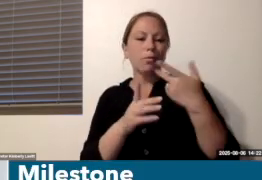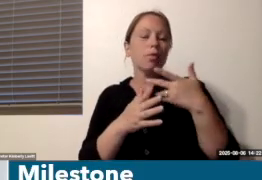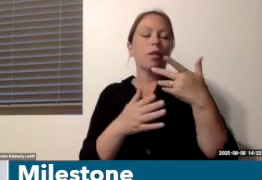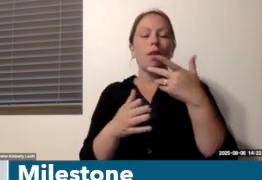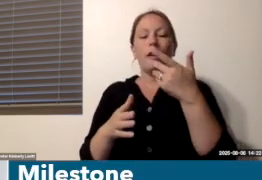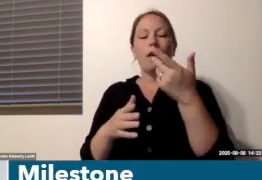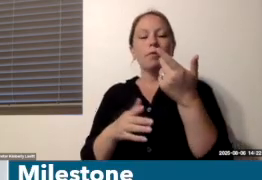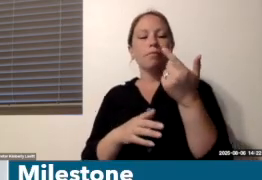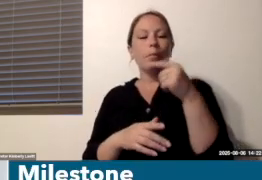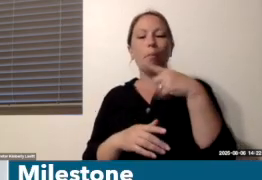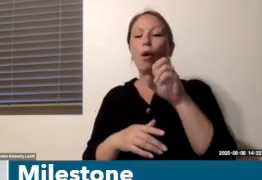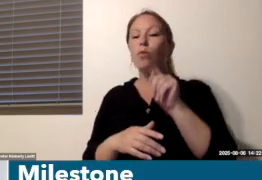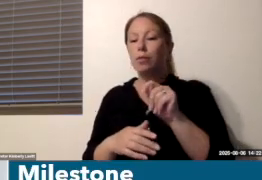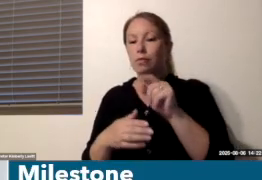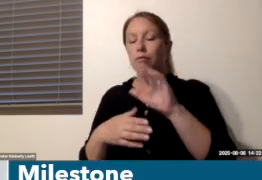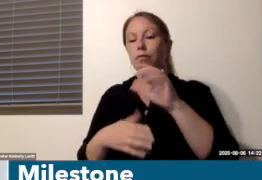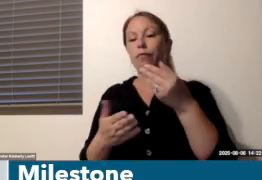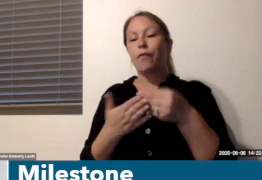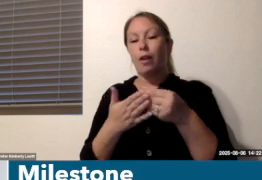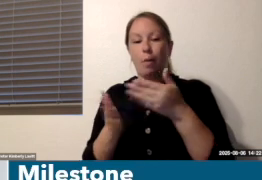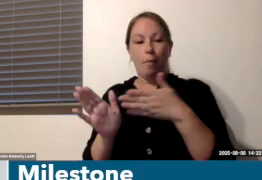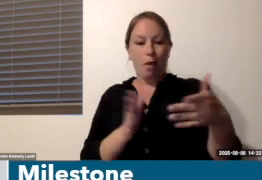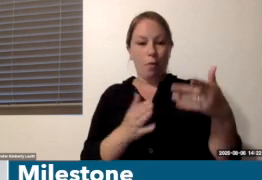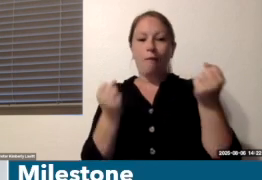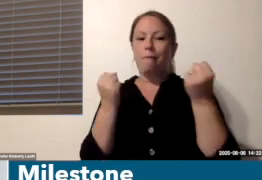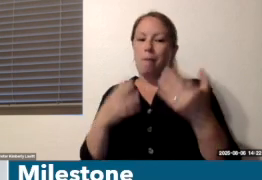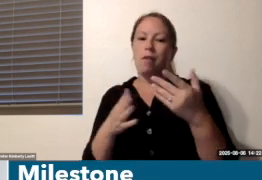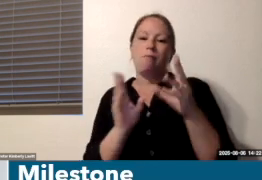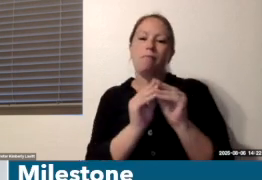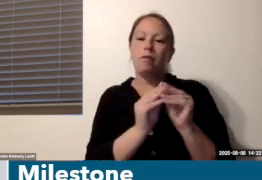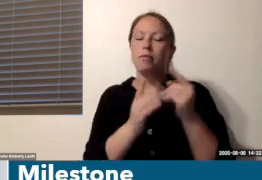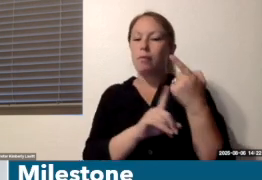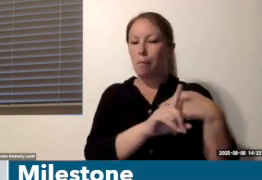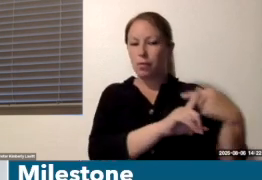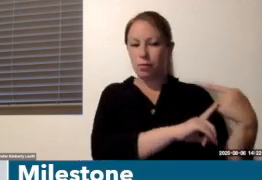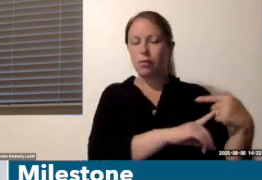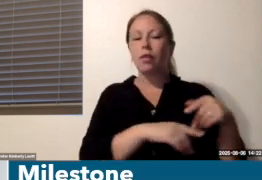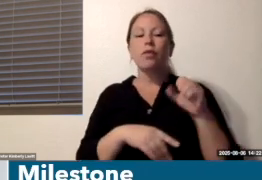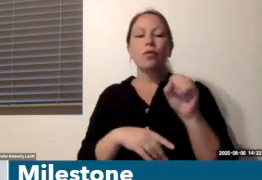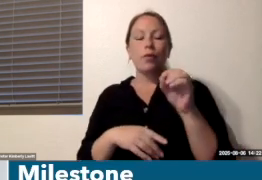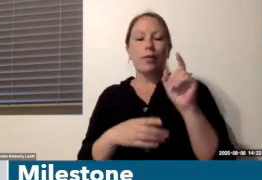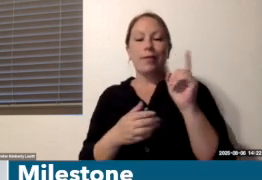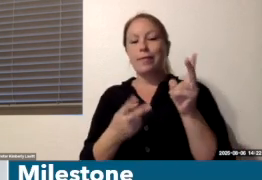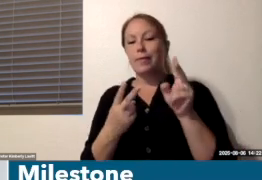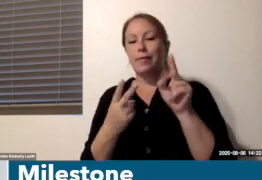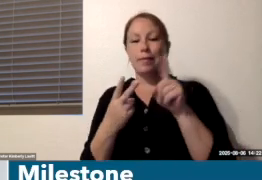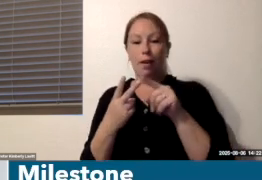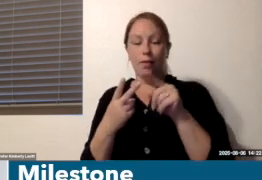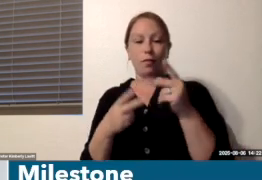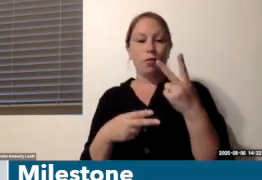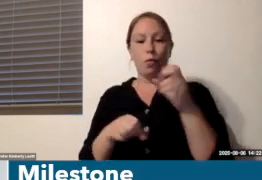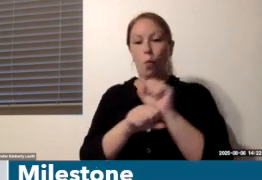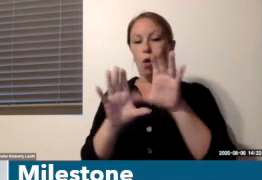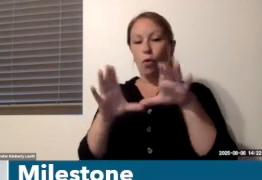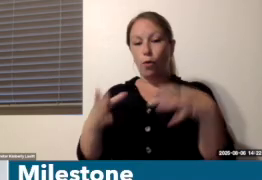plan. As you can see, we've had a lot of meetings planned over these months. Today is the second of 2 work groups focused on the light-duty vehicle